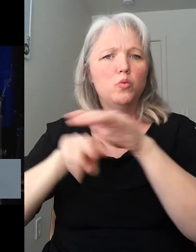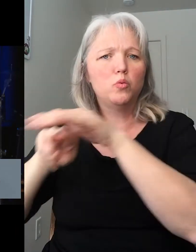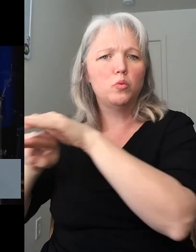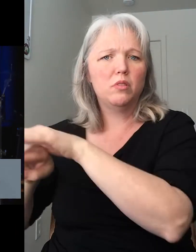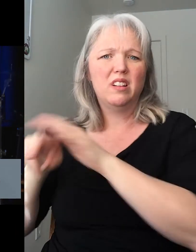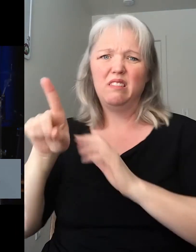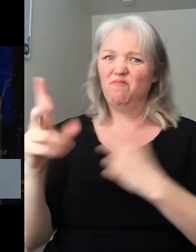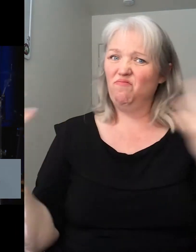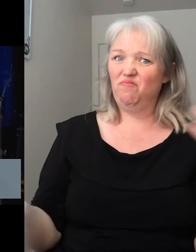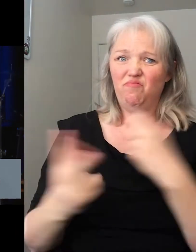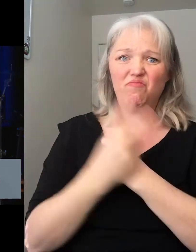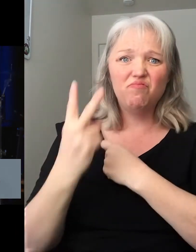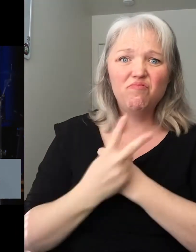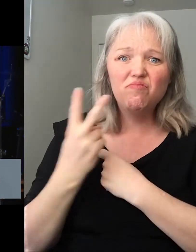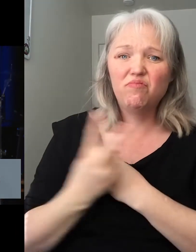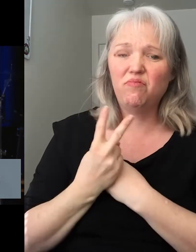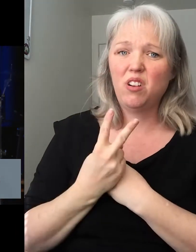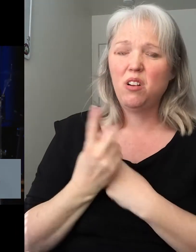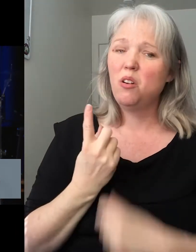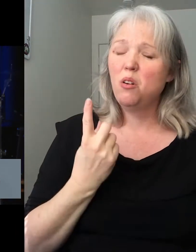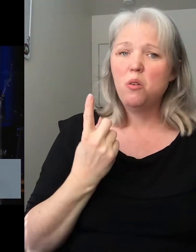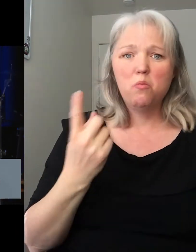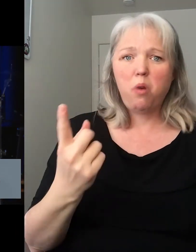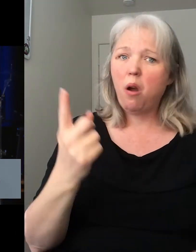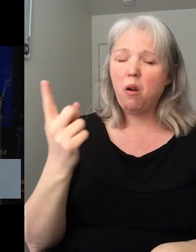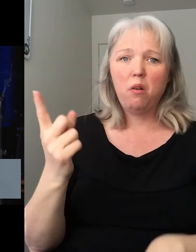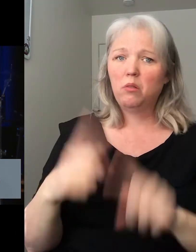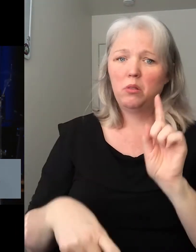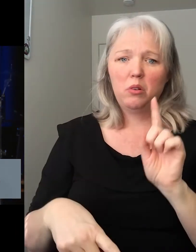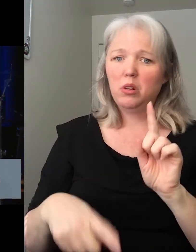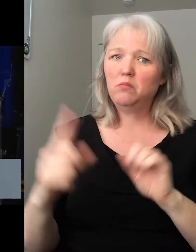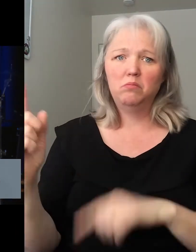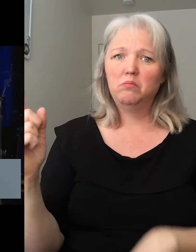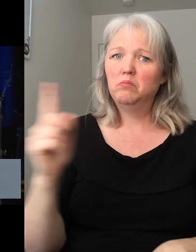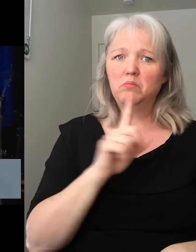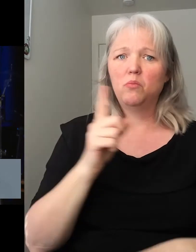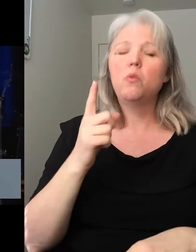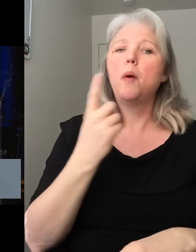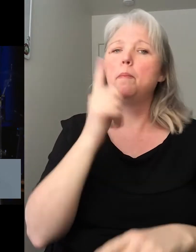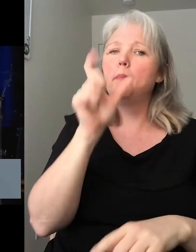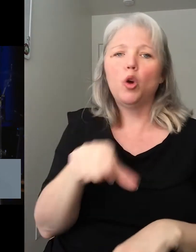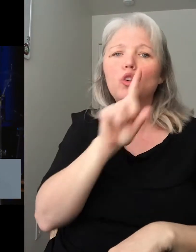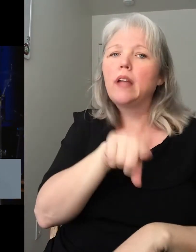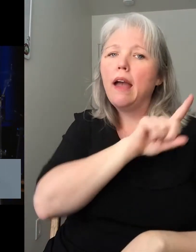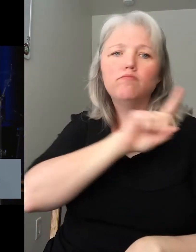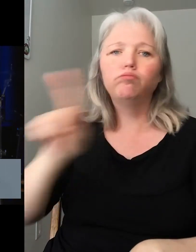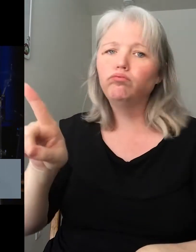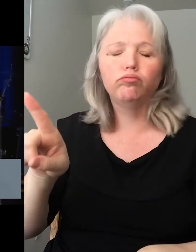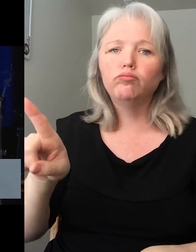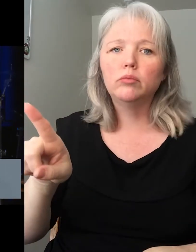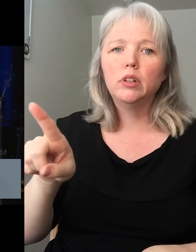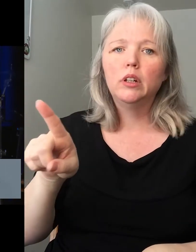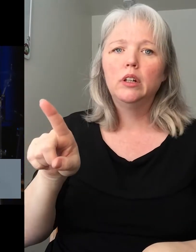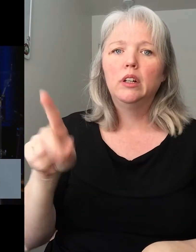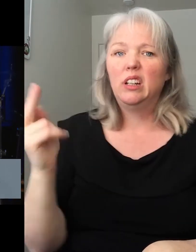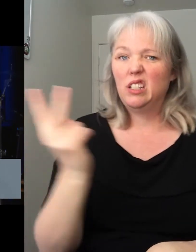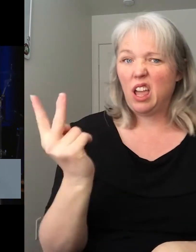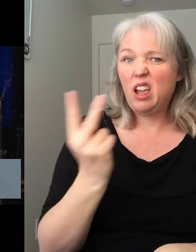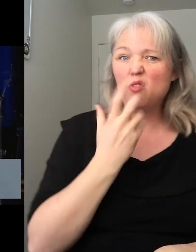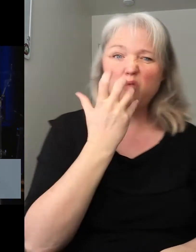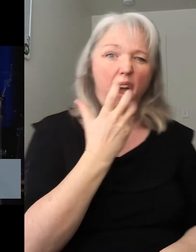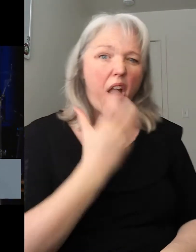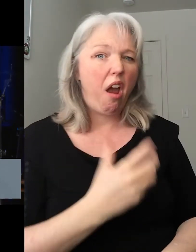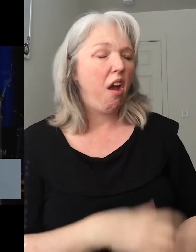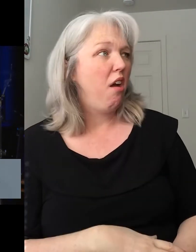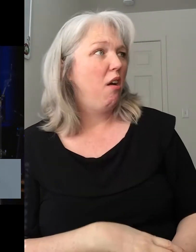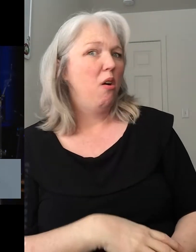extremely violent that one could not pass that way. And they cried out saying, "What